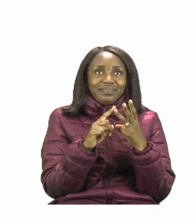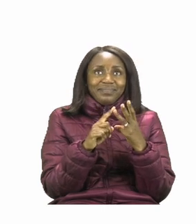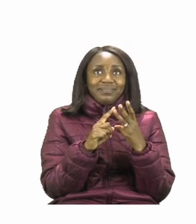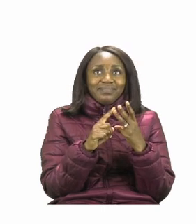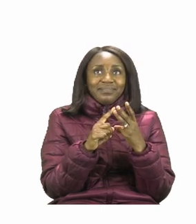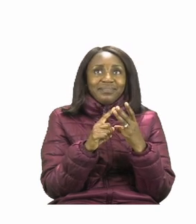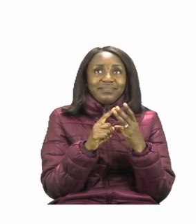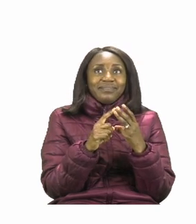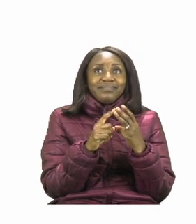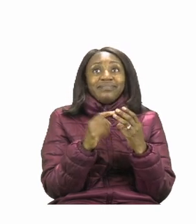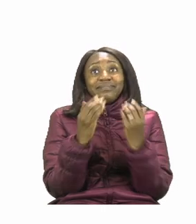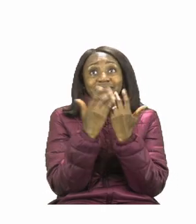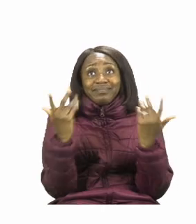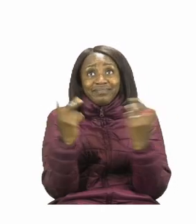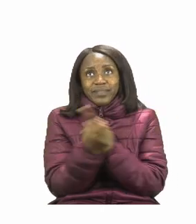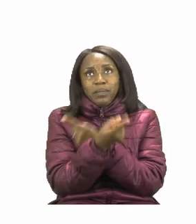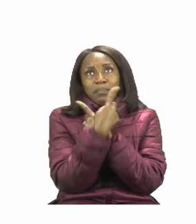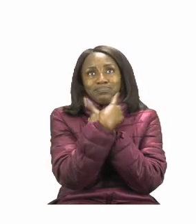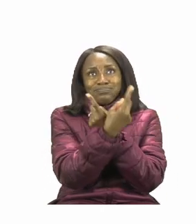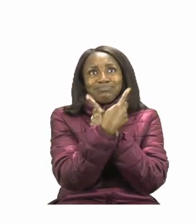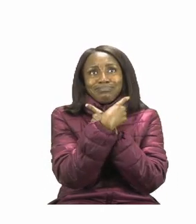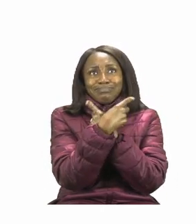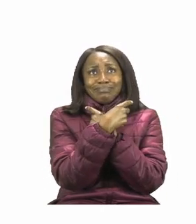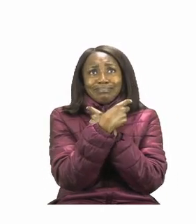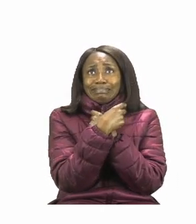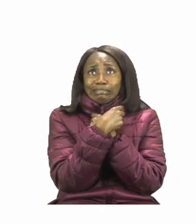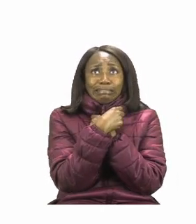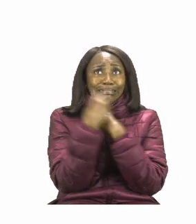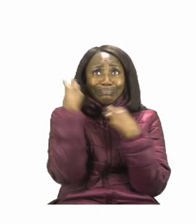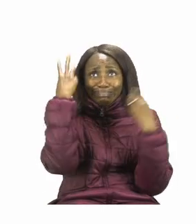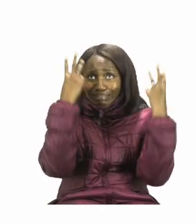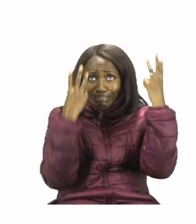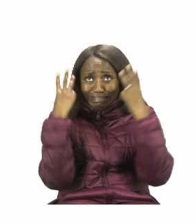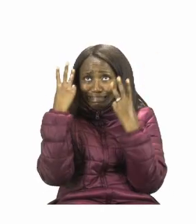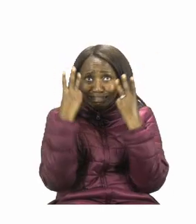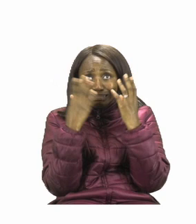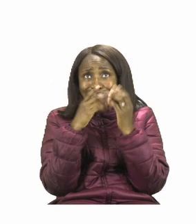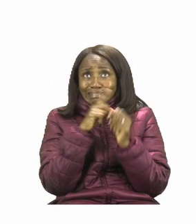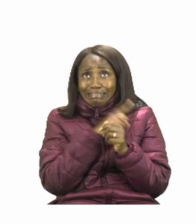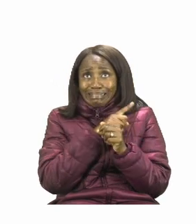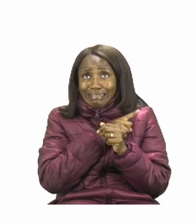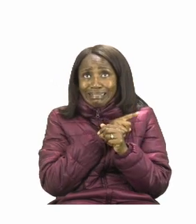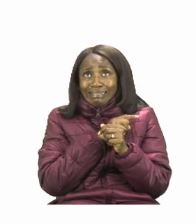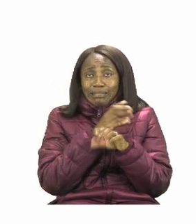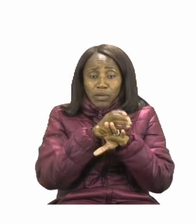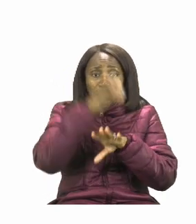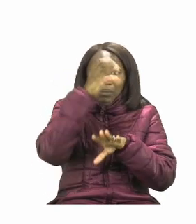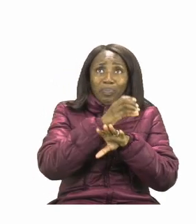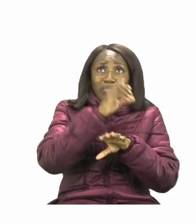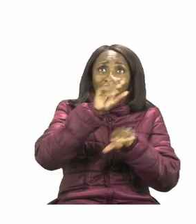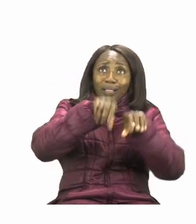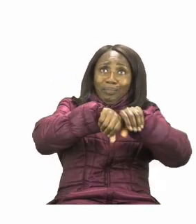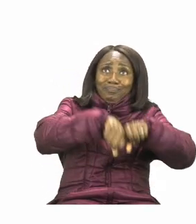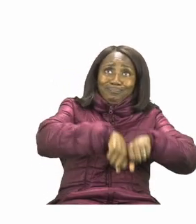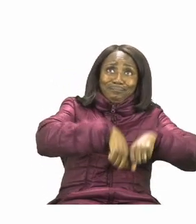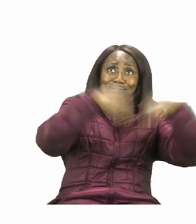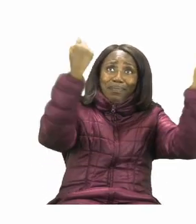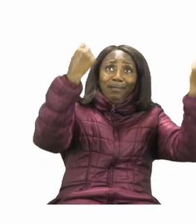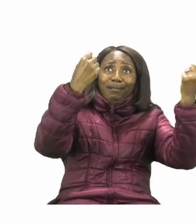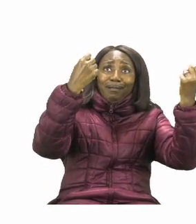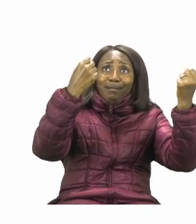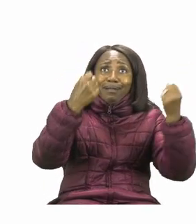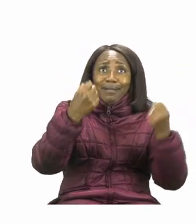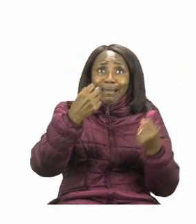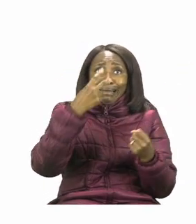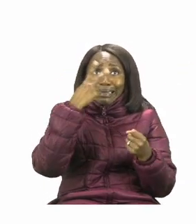is of teddy bear, and this time he's very worried because the beautiful vase is broken and we can see that